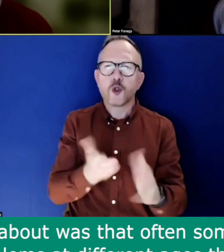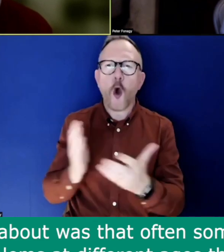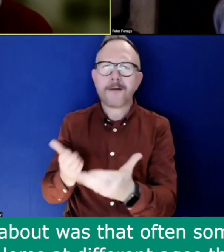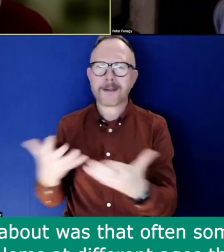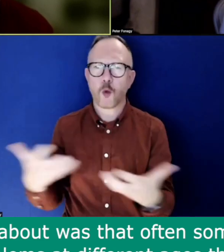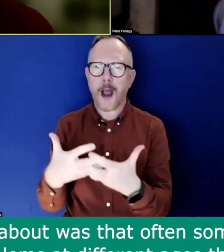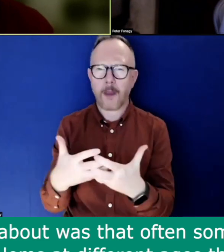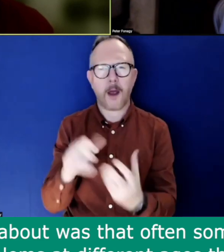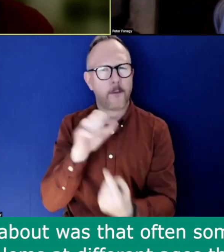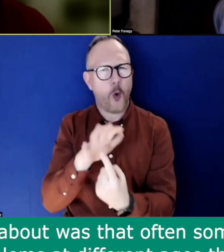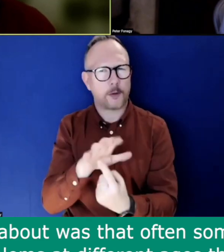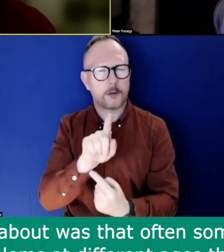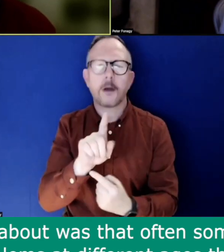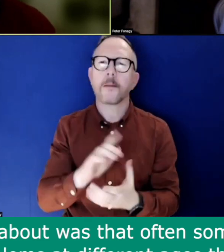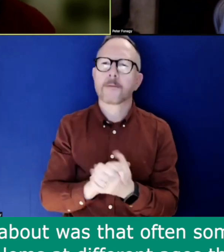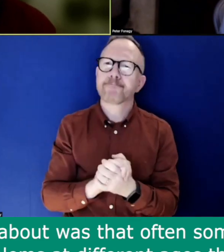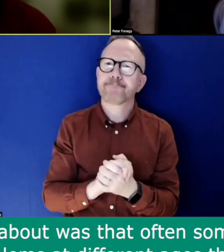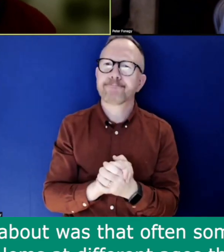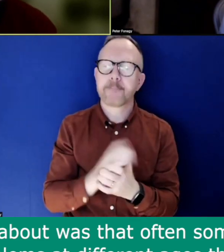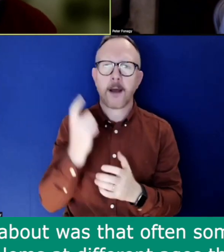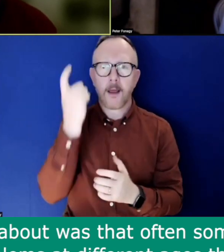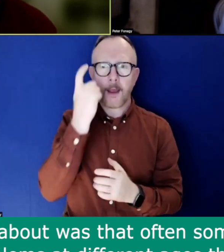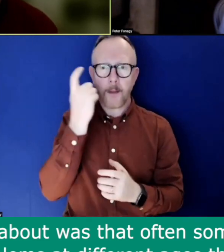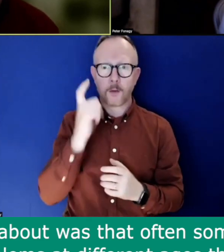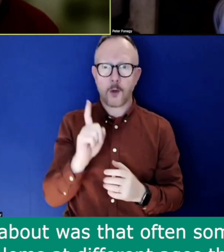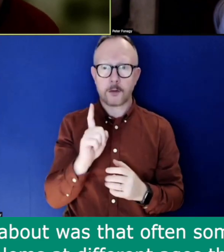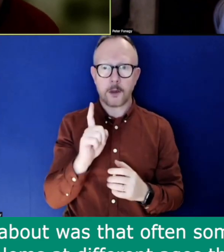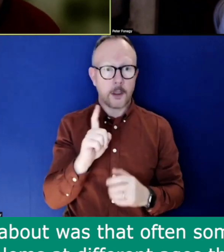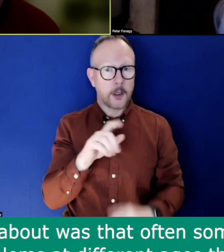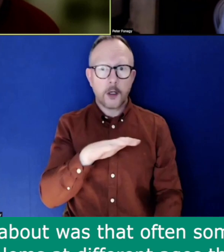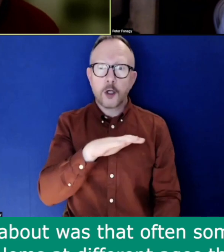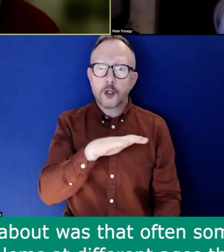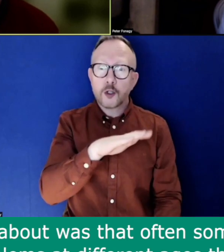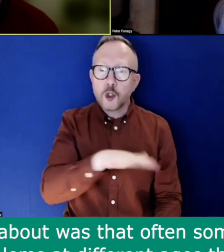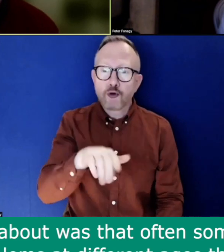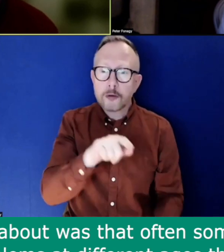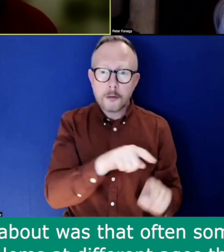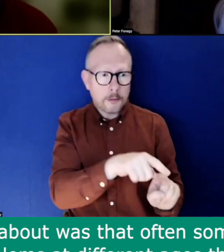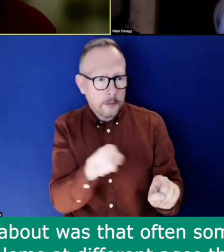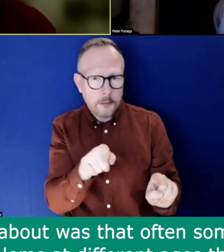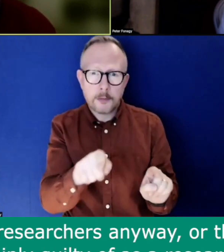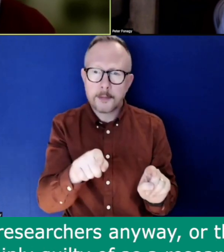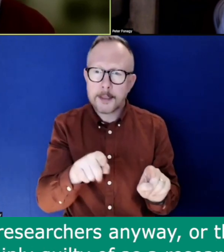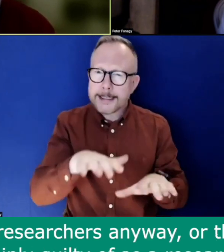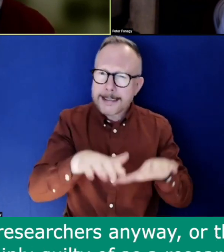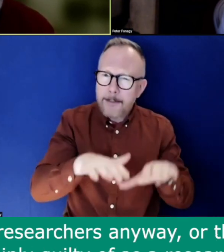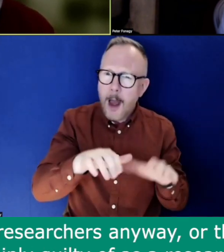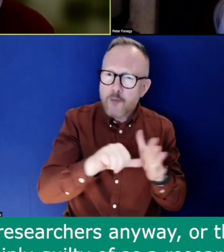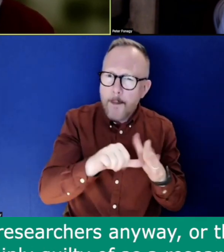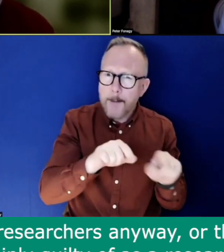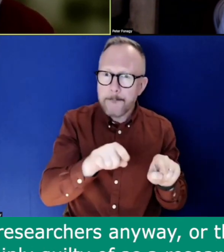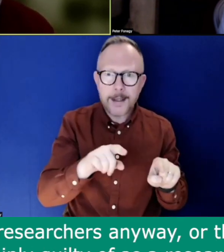that often some of the similar children present with problems at different ages through childhood. And